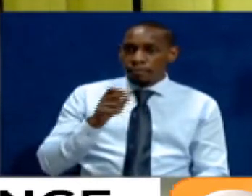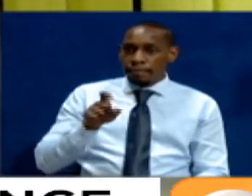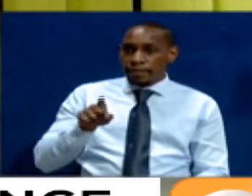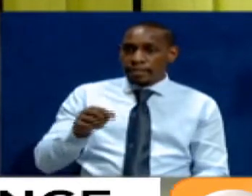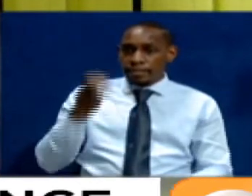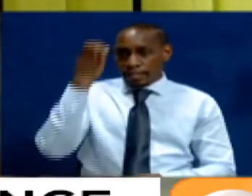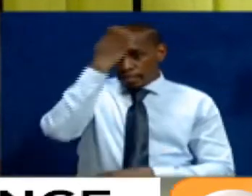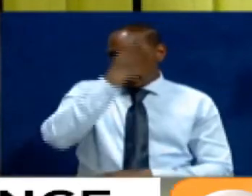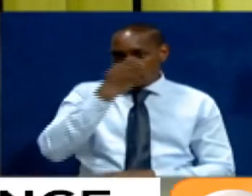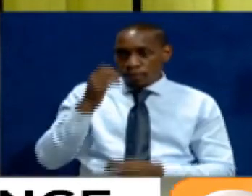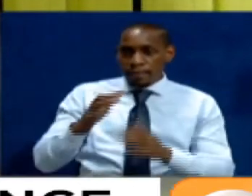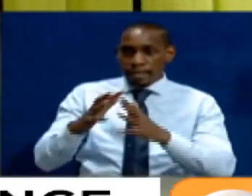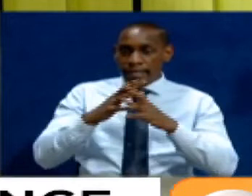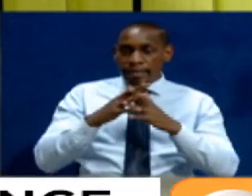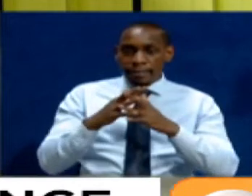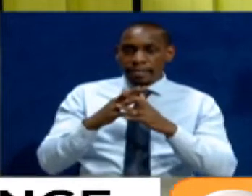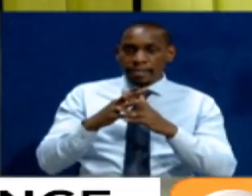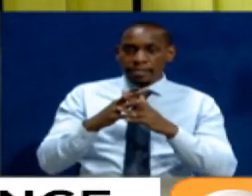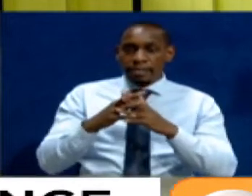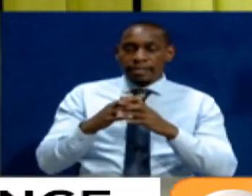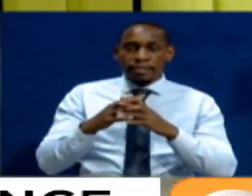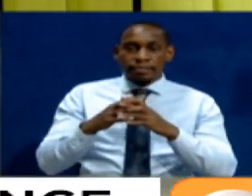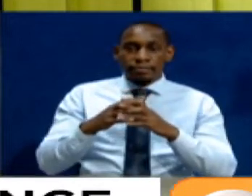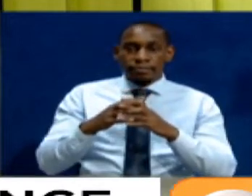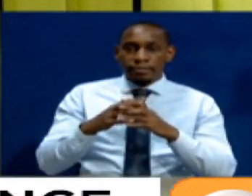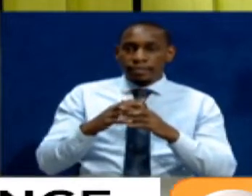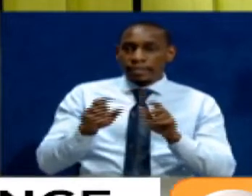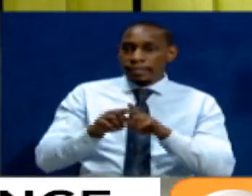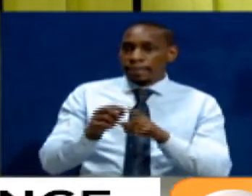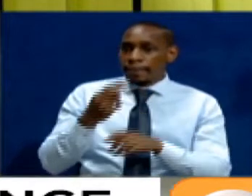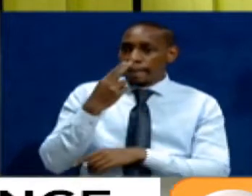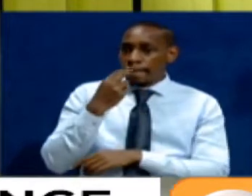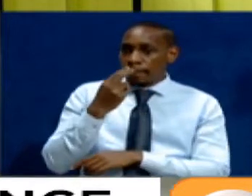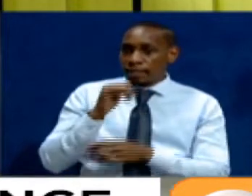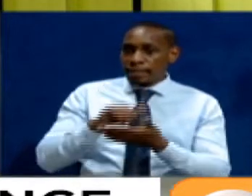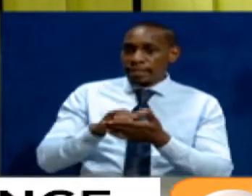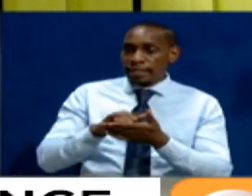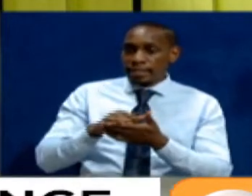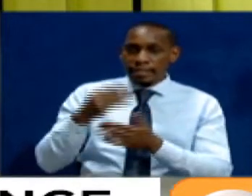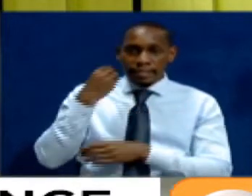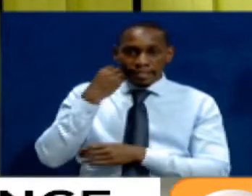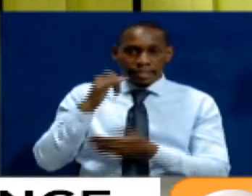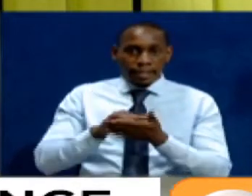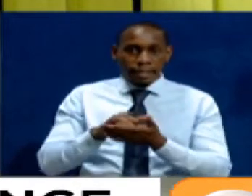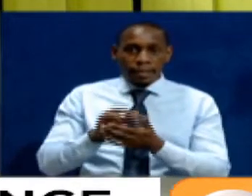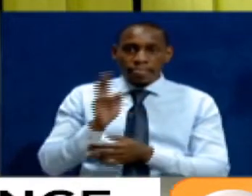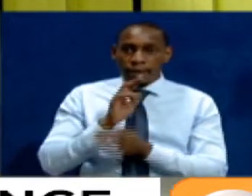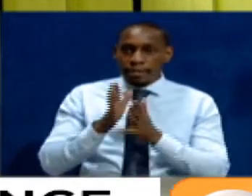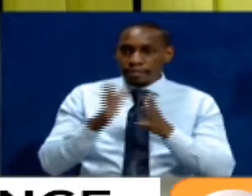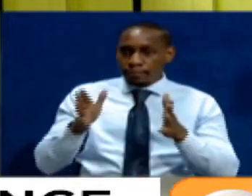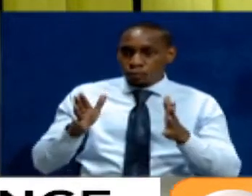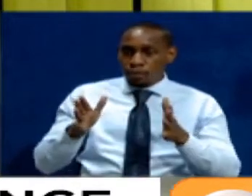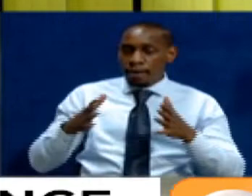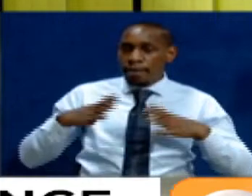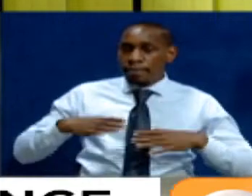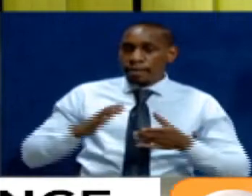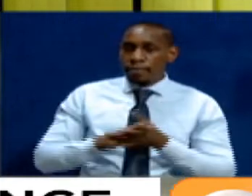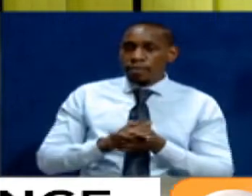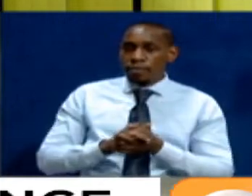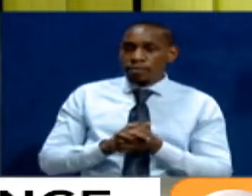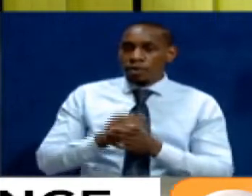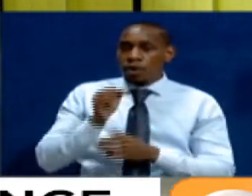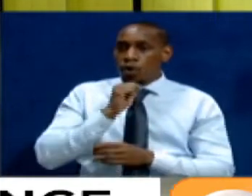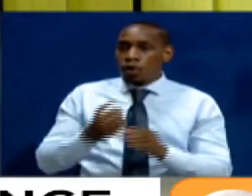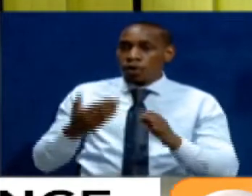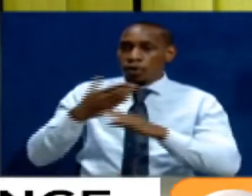Europe and in America, where Mogera is, other places, influenza is a disease that's high risk for people over a